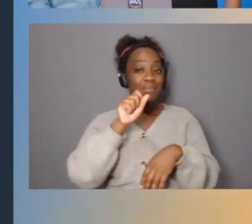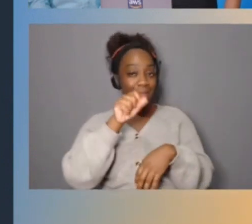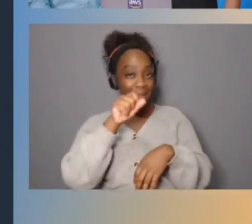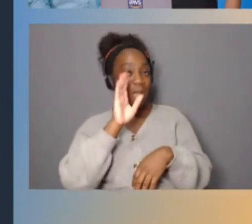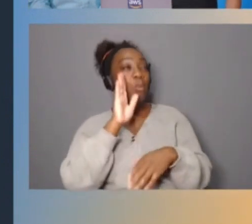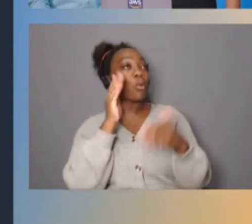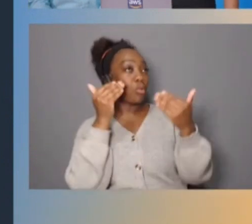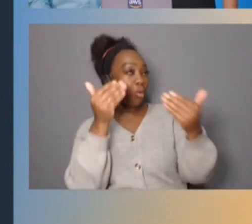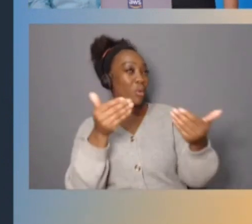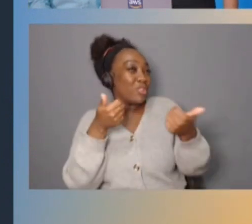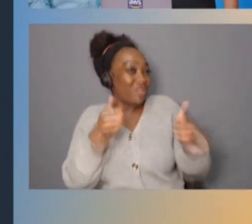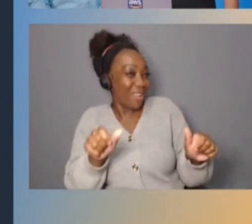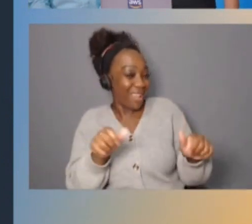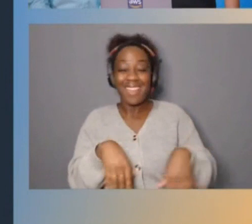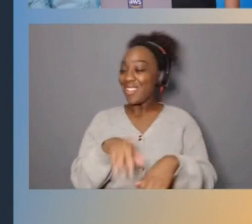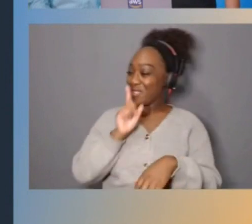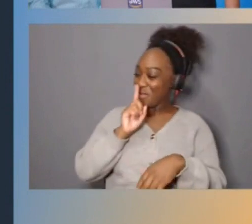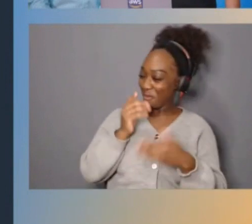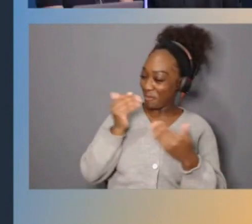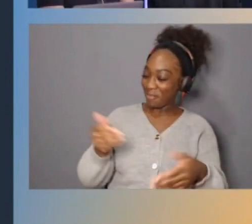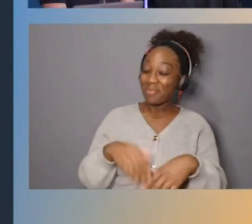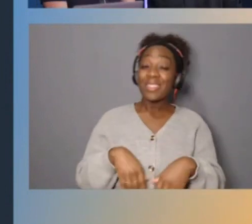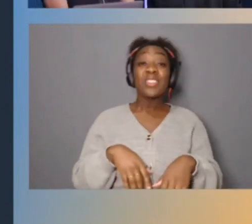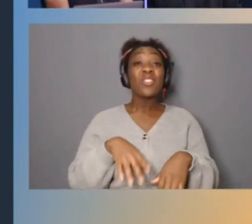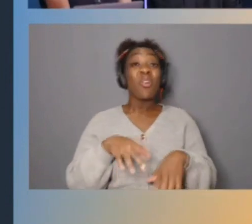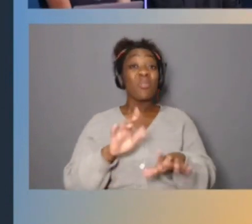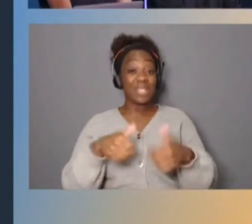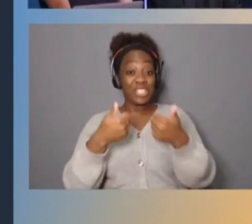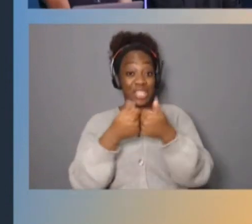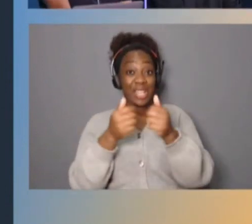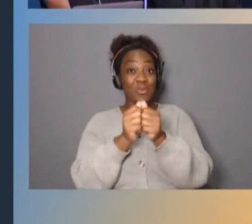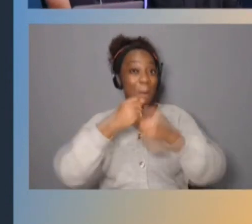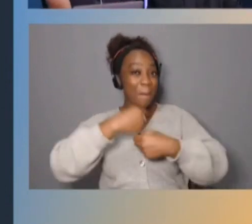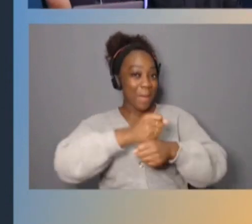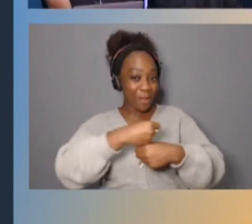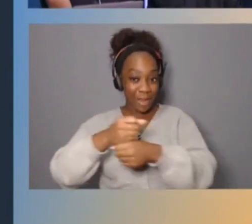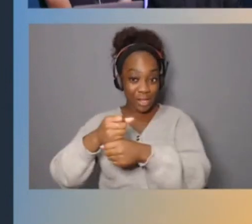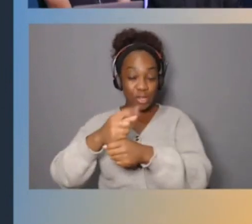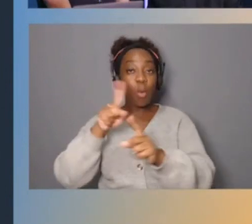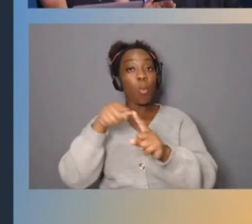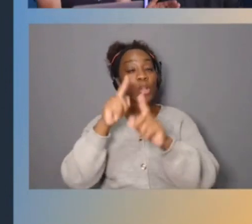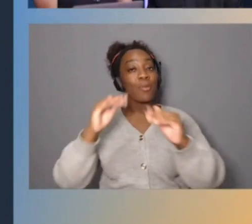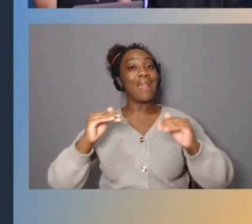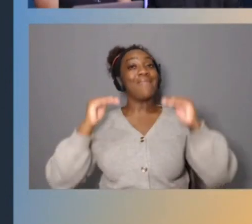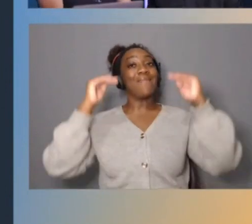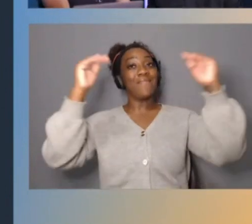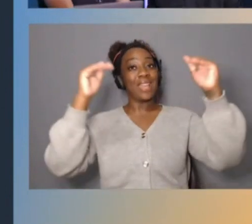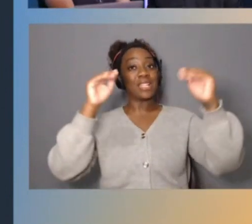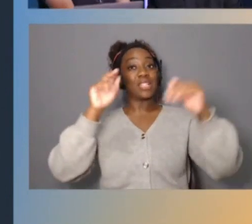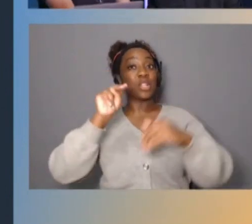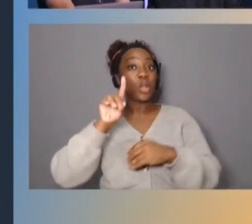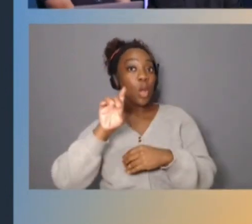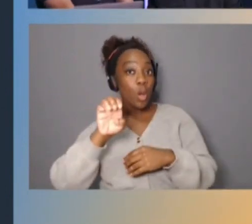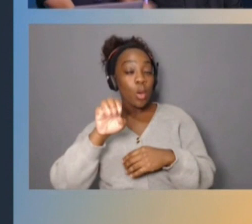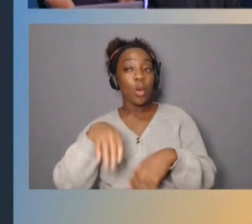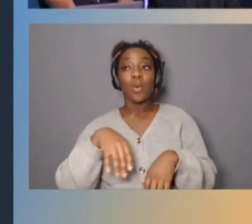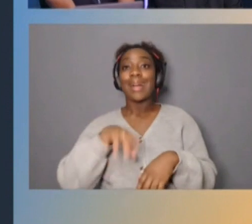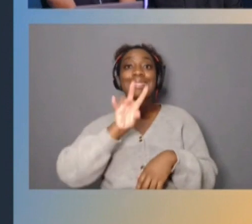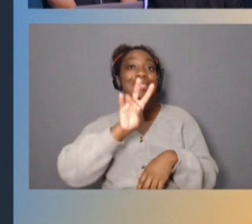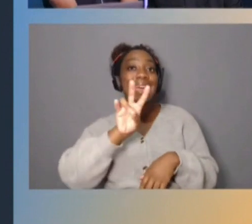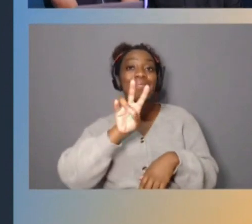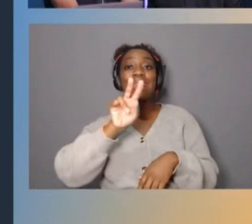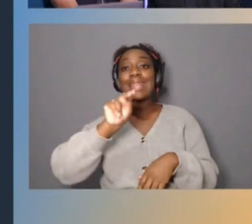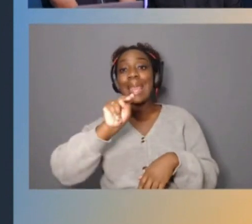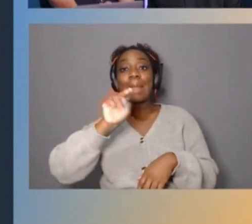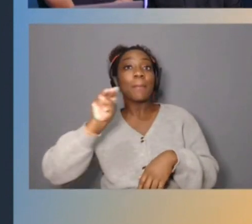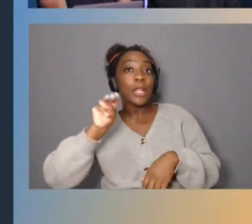so the challenge in manufacturing when you're at advanced nodes, 7 nanometer, 5 nanometer, and soon